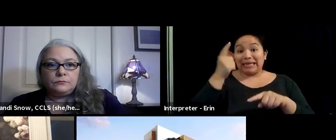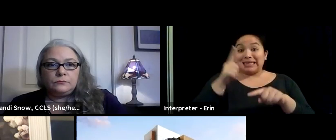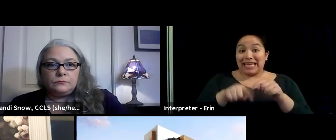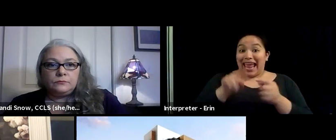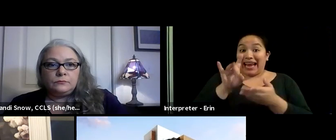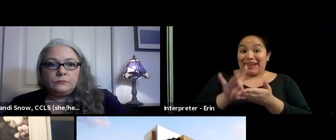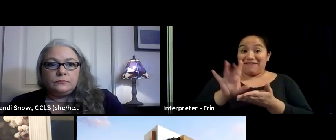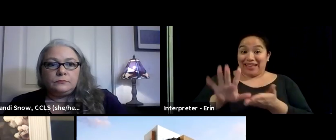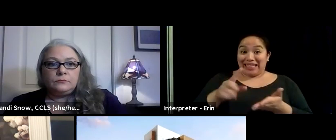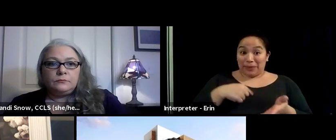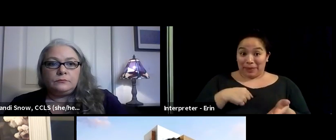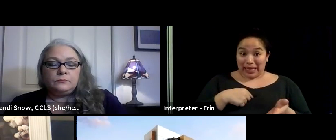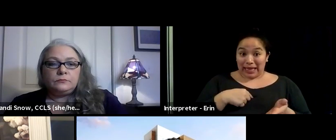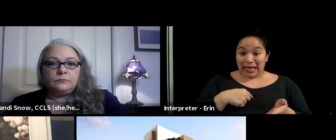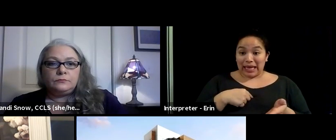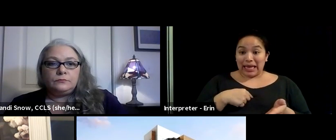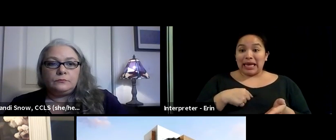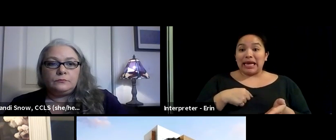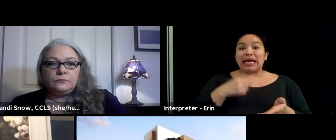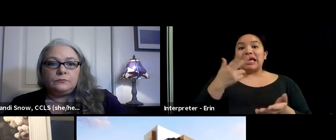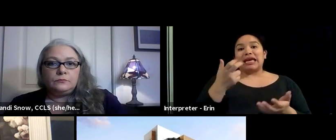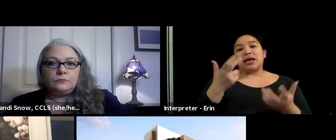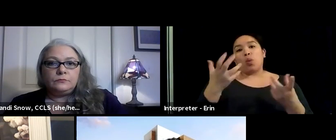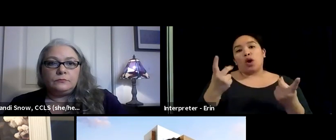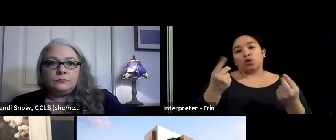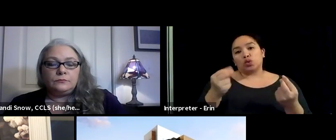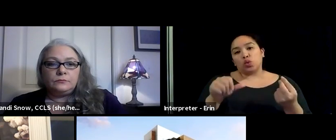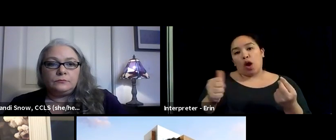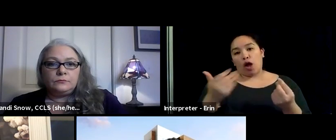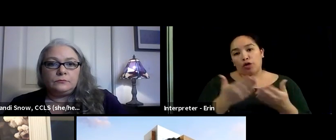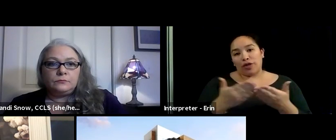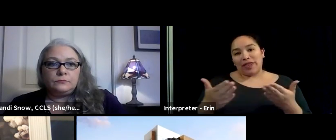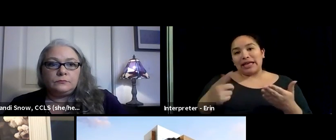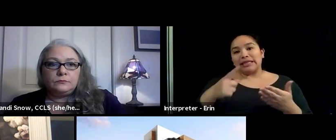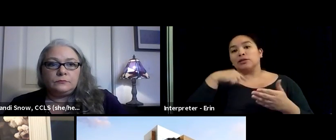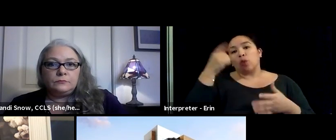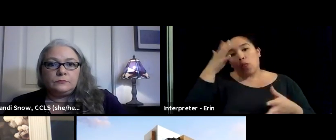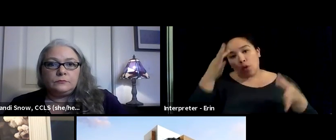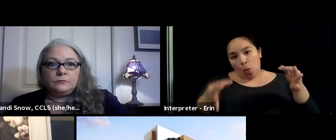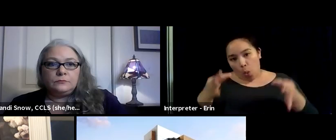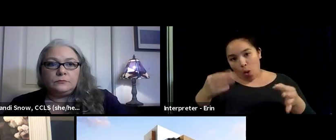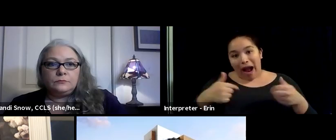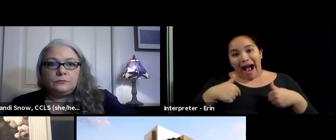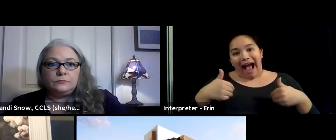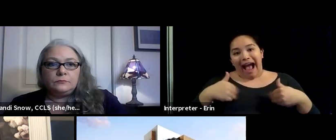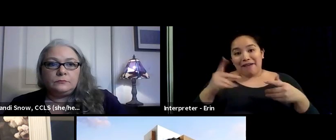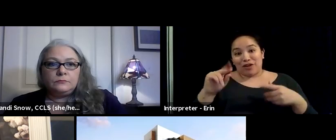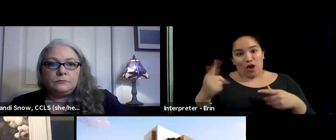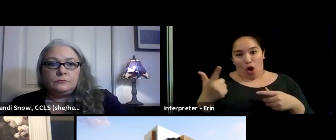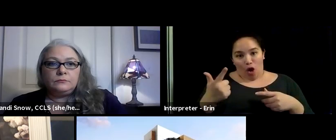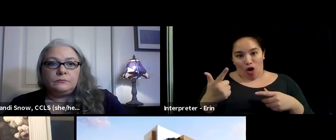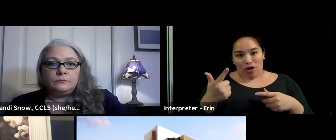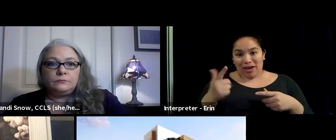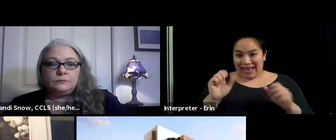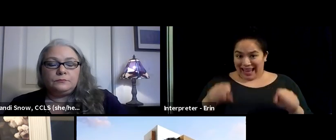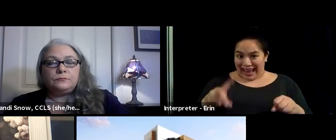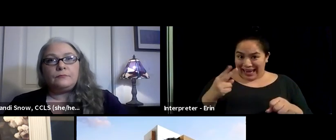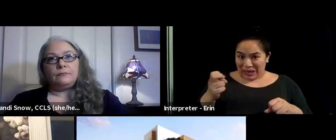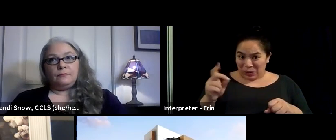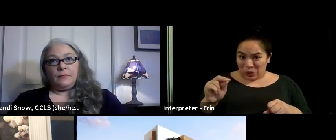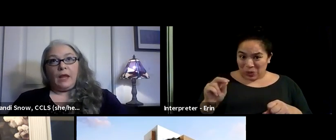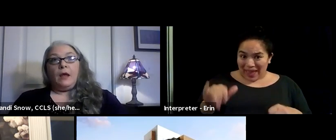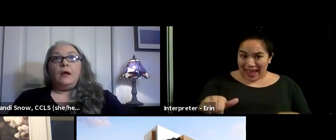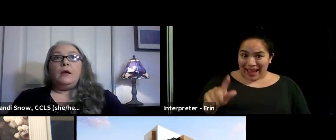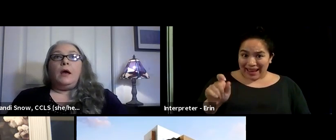for that, he wants to do other things, like tell the court that I have a dog in my house that wasn't authorized. Can he do that?